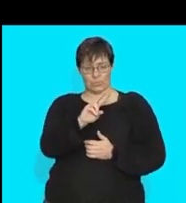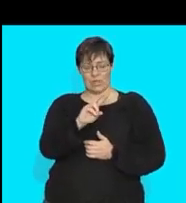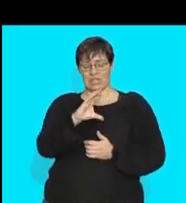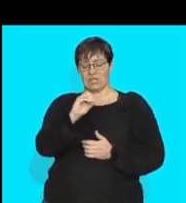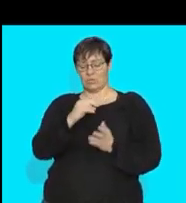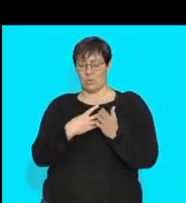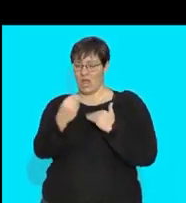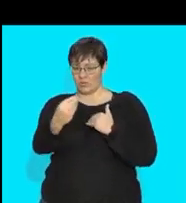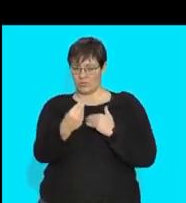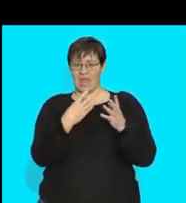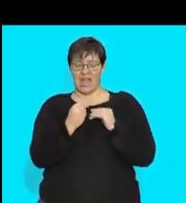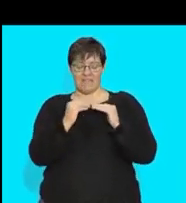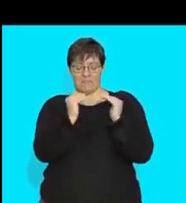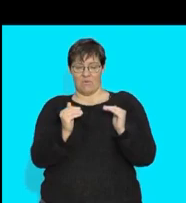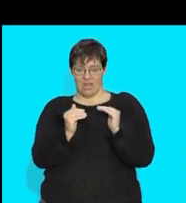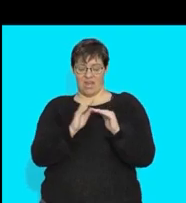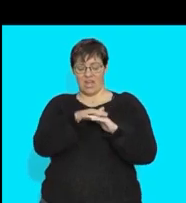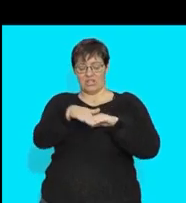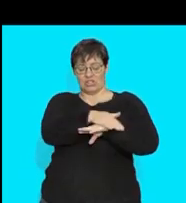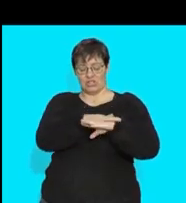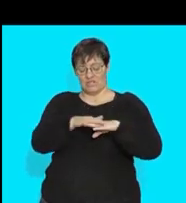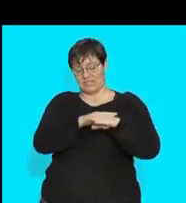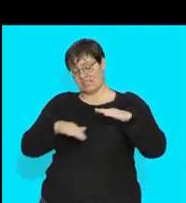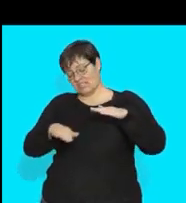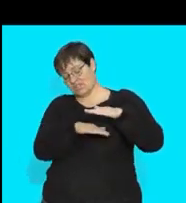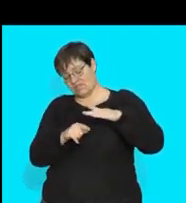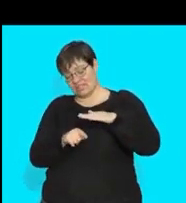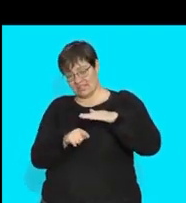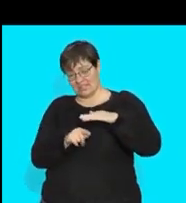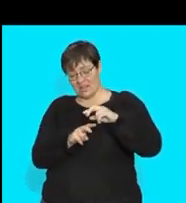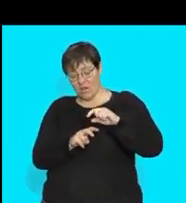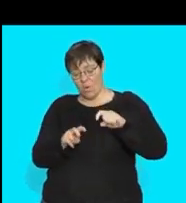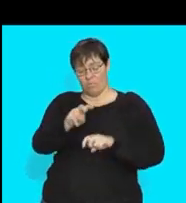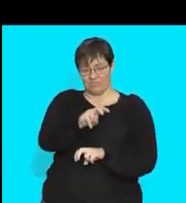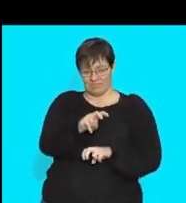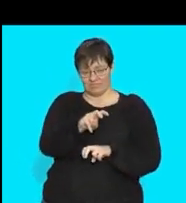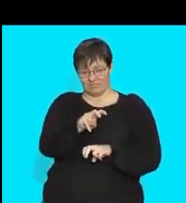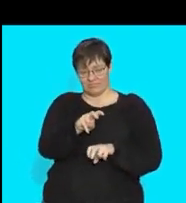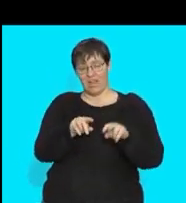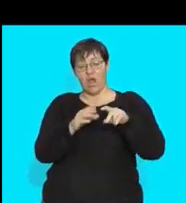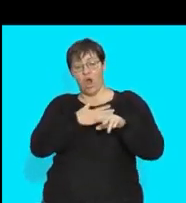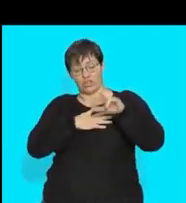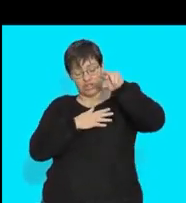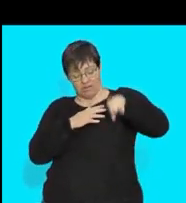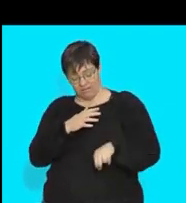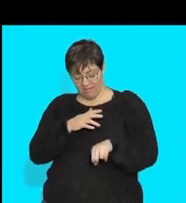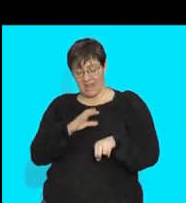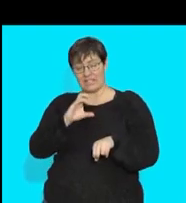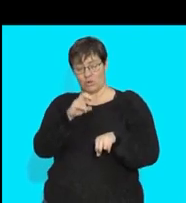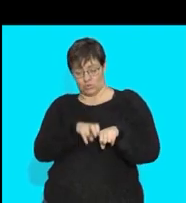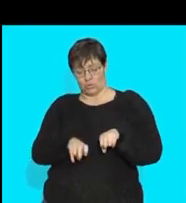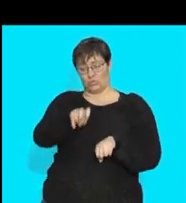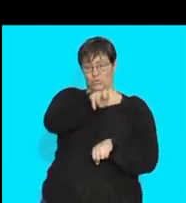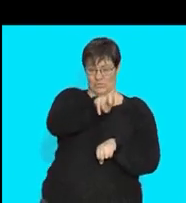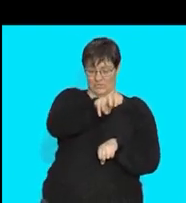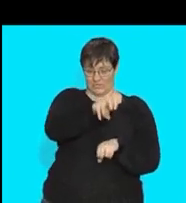a barrier. There's a surface over here. Oxygen must move in one direction, and carbon dioxide must